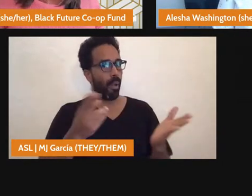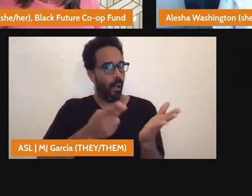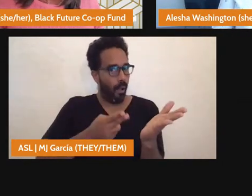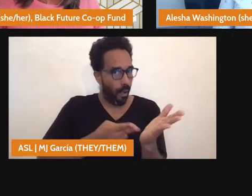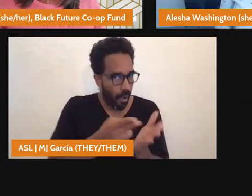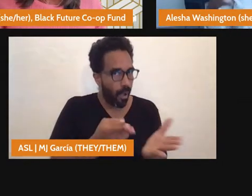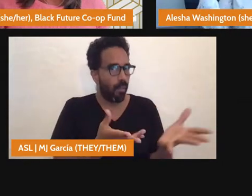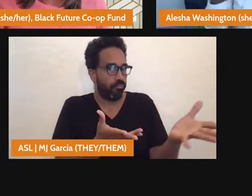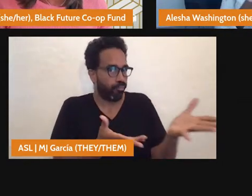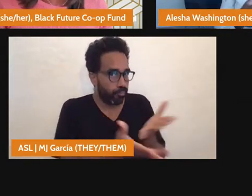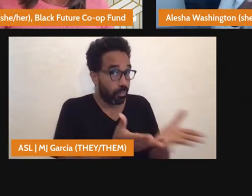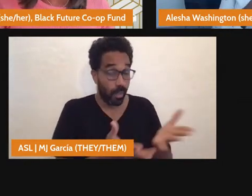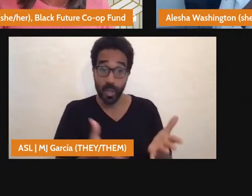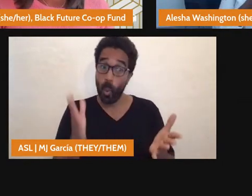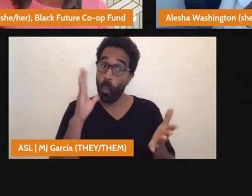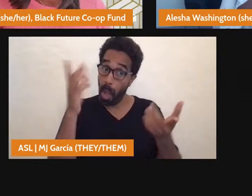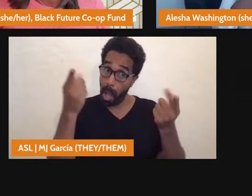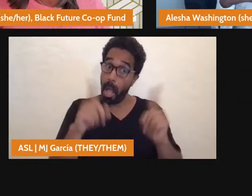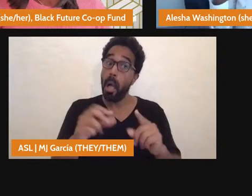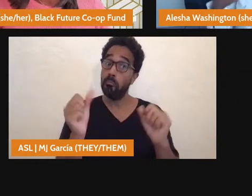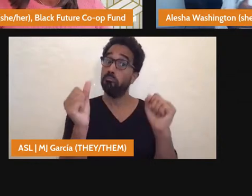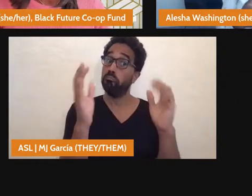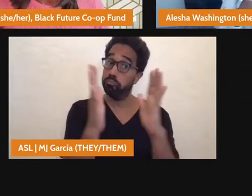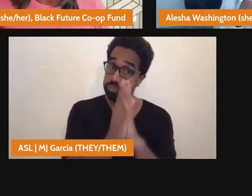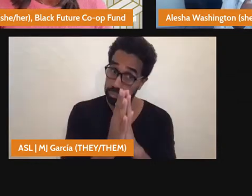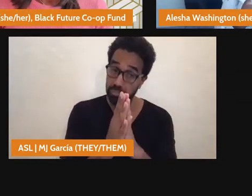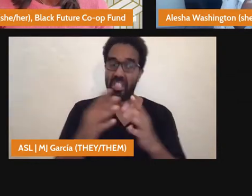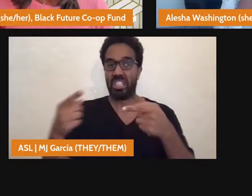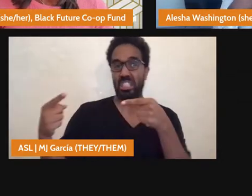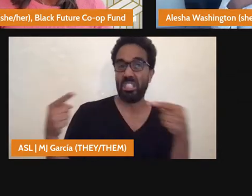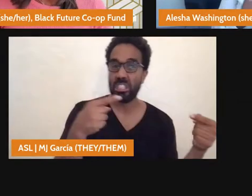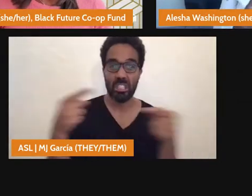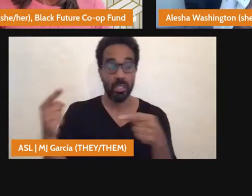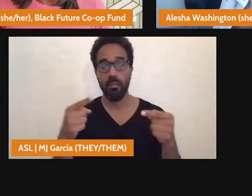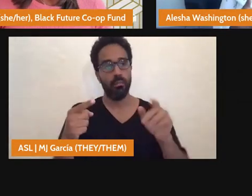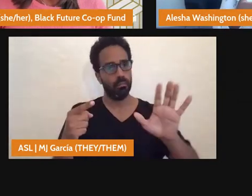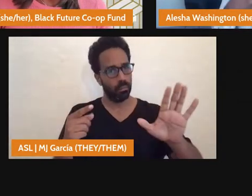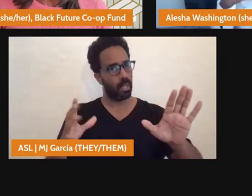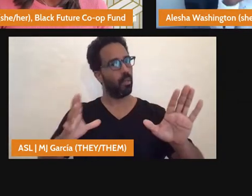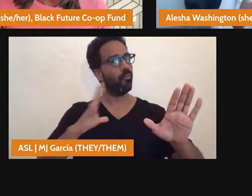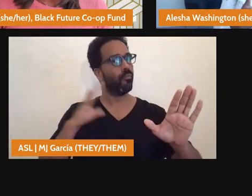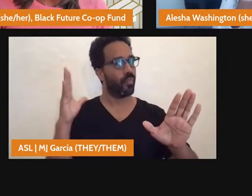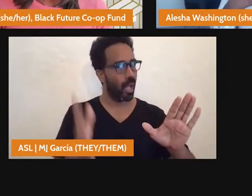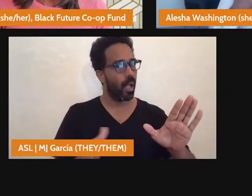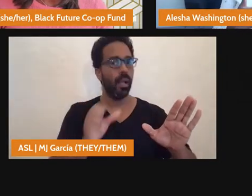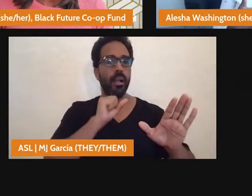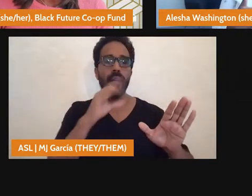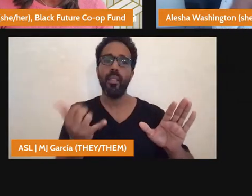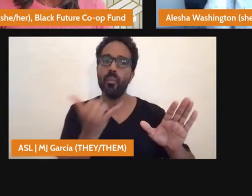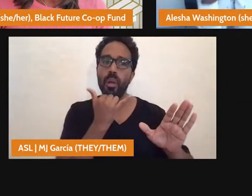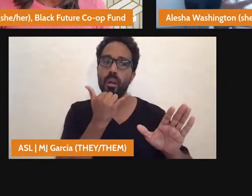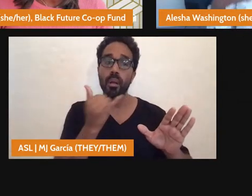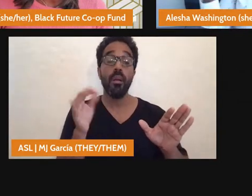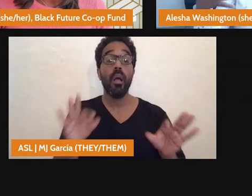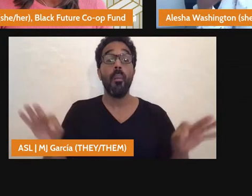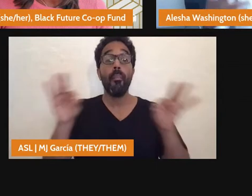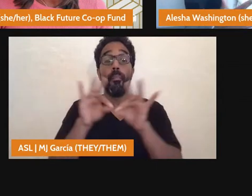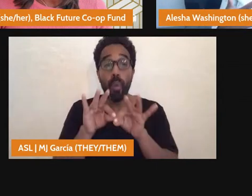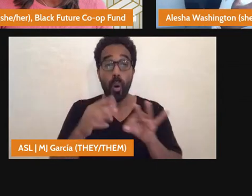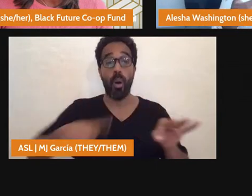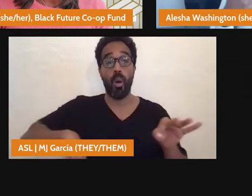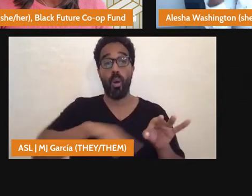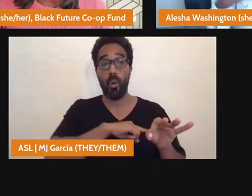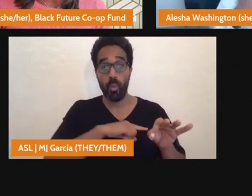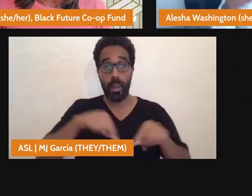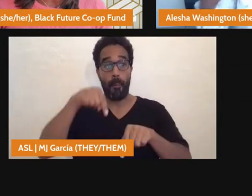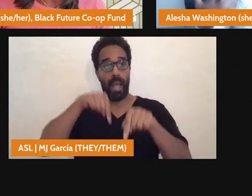fight, we will go at it, we will have our moments. Mm-hmm. But I think if we are building that foundation of trust and candor and honesty, even if we